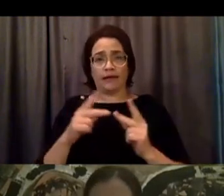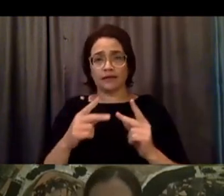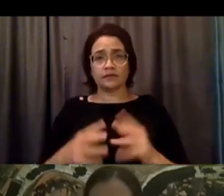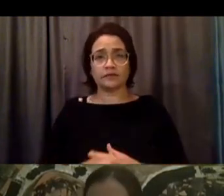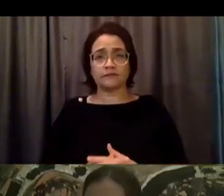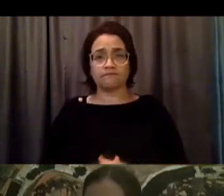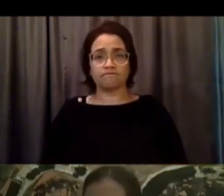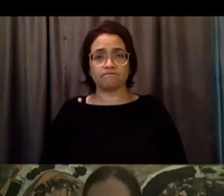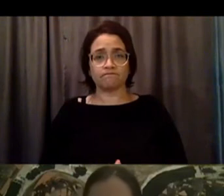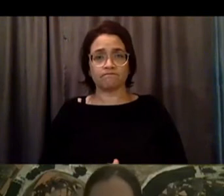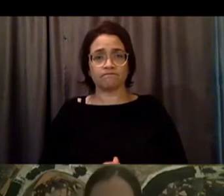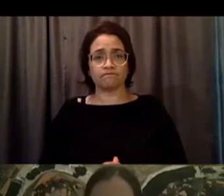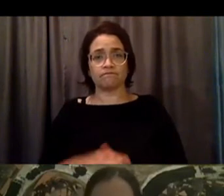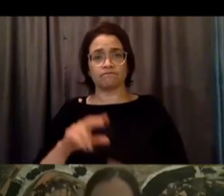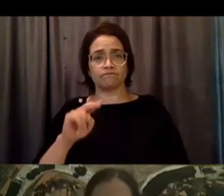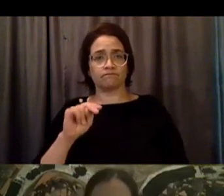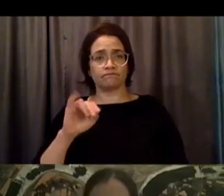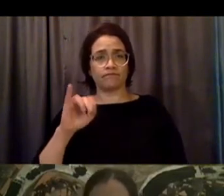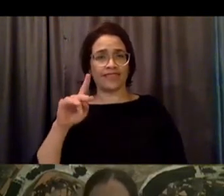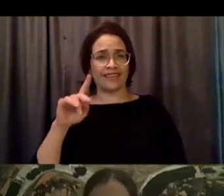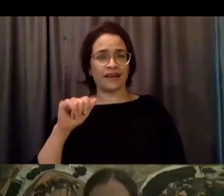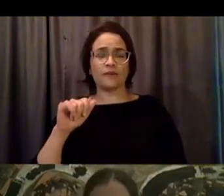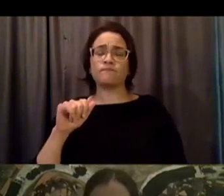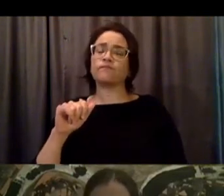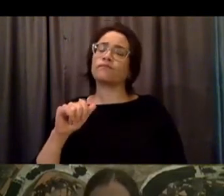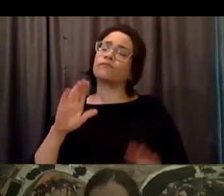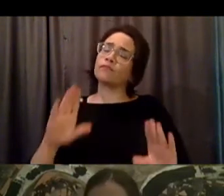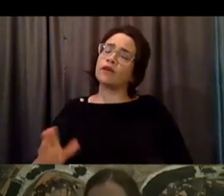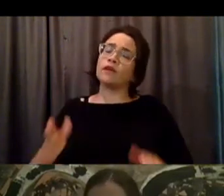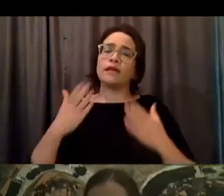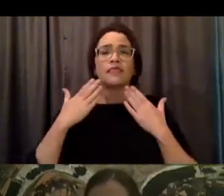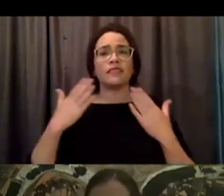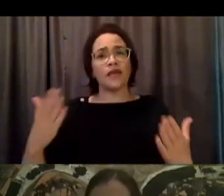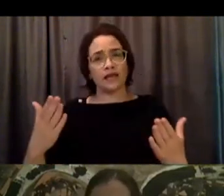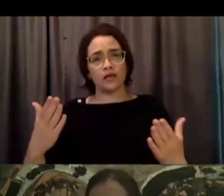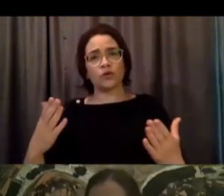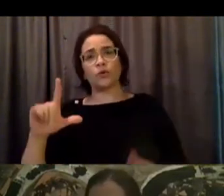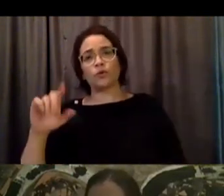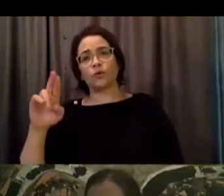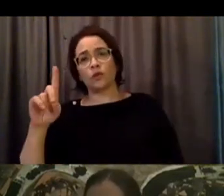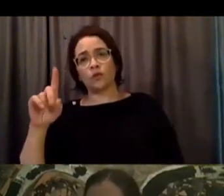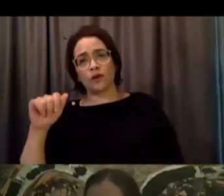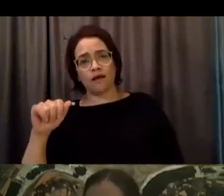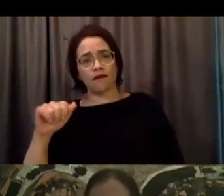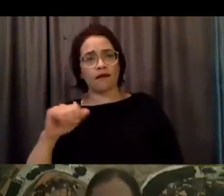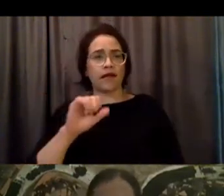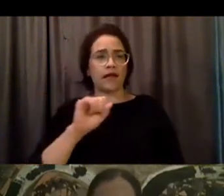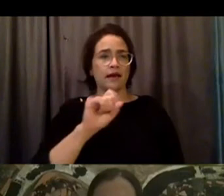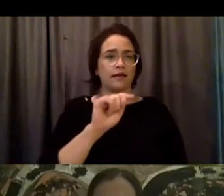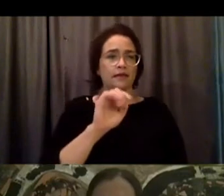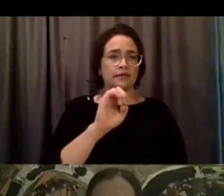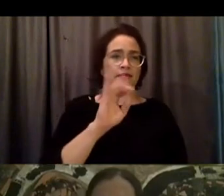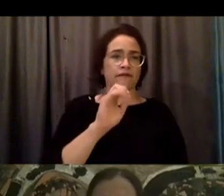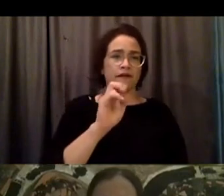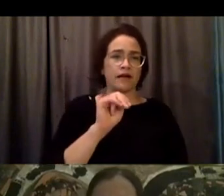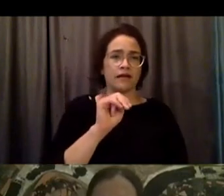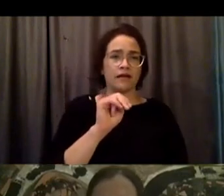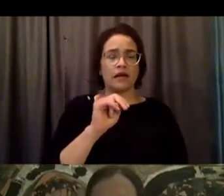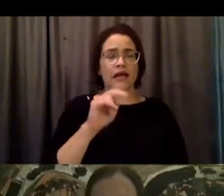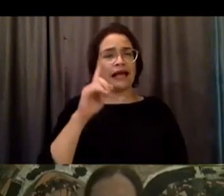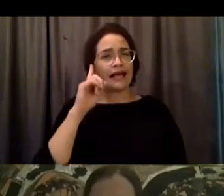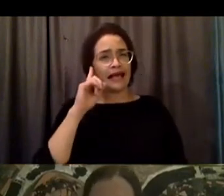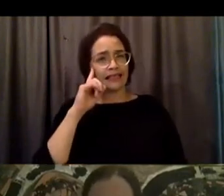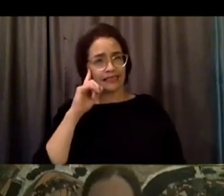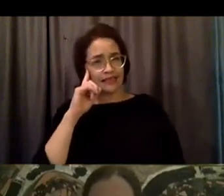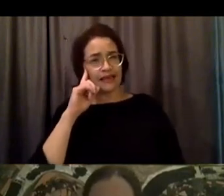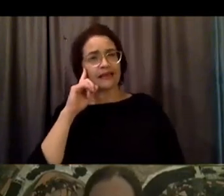That's great. Thank you, Luda and Stefan, and thank you, Joe, for fielding those questions. I think we are just about at our